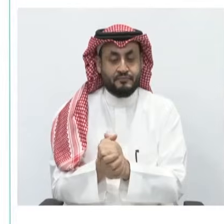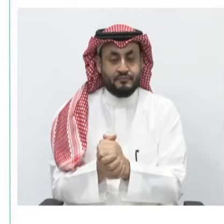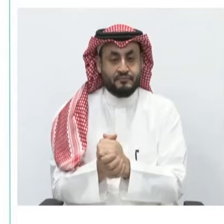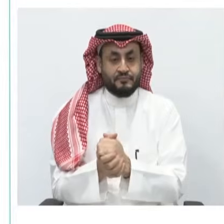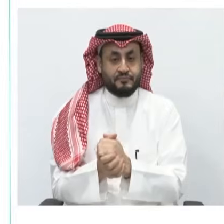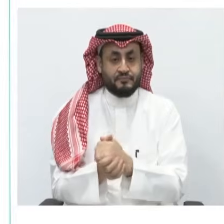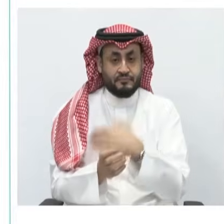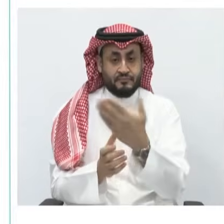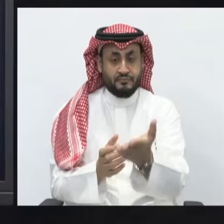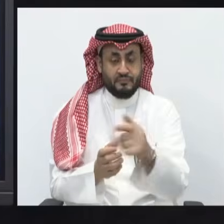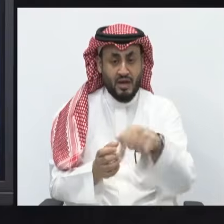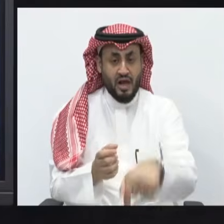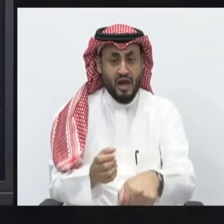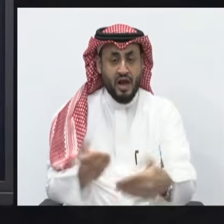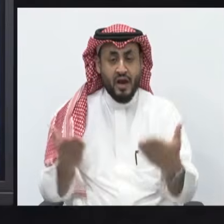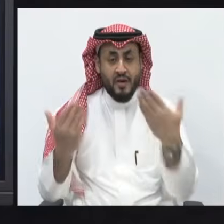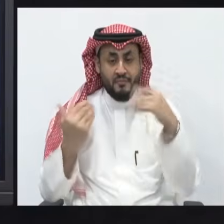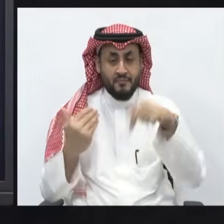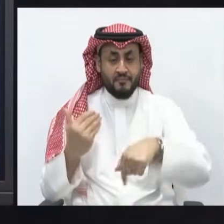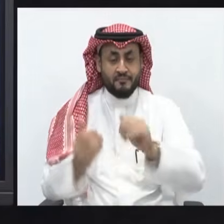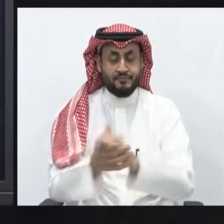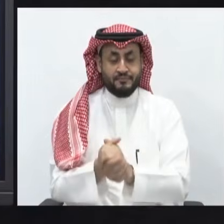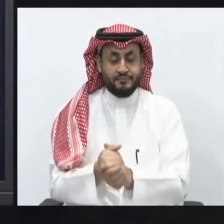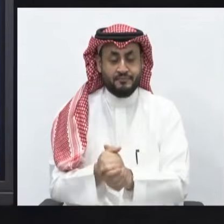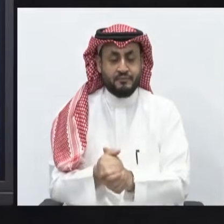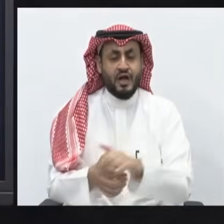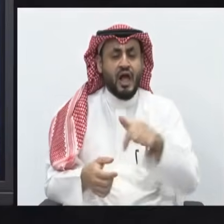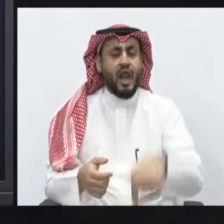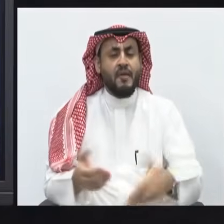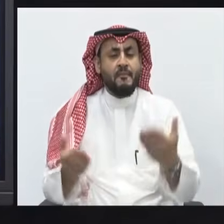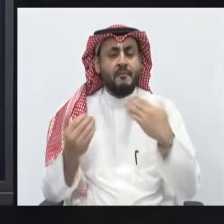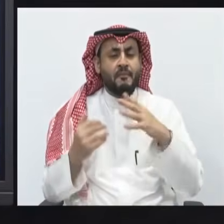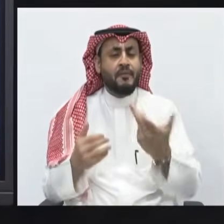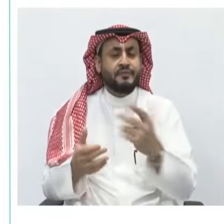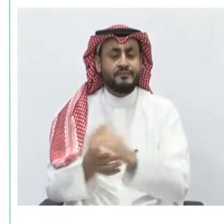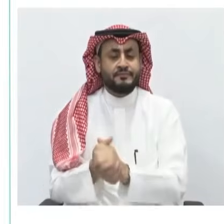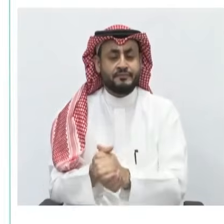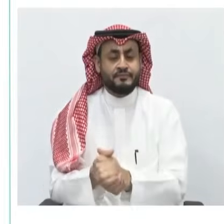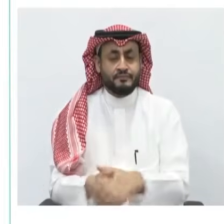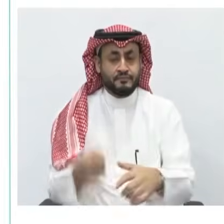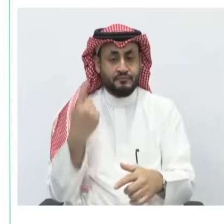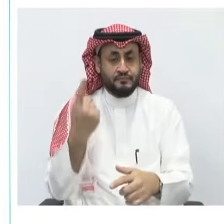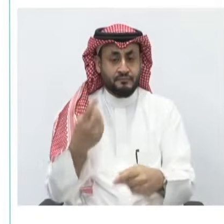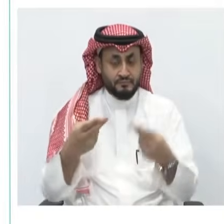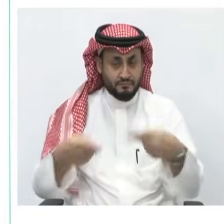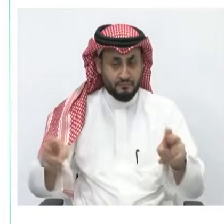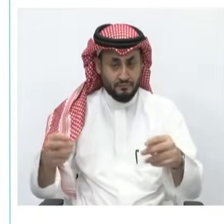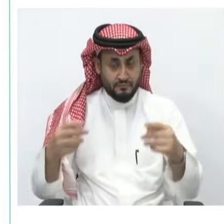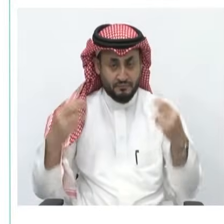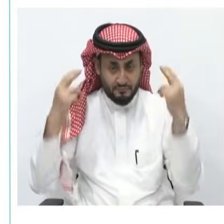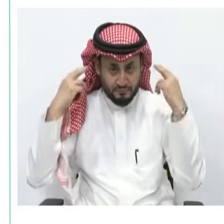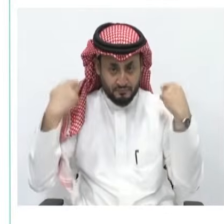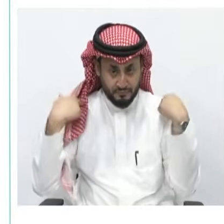now let's start our lesson for today. Again, what we will learn today, we will learn chant the head and